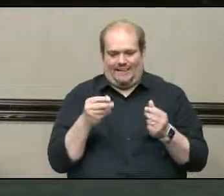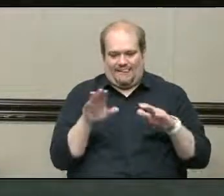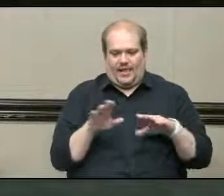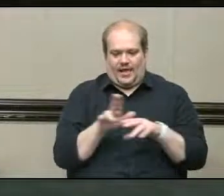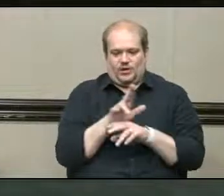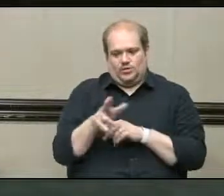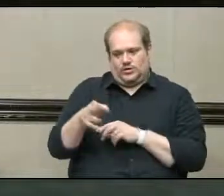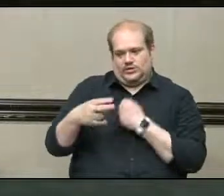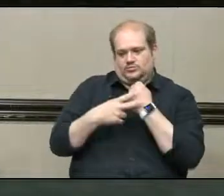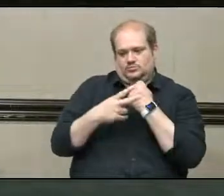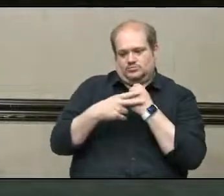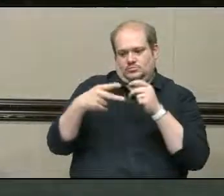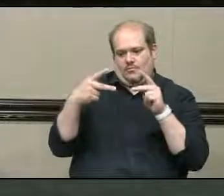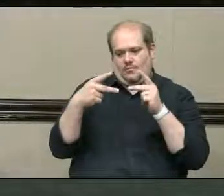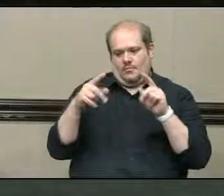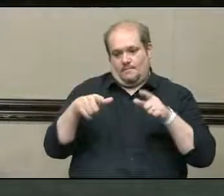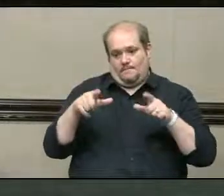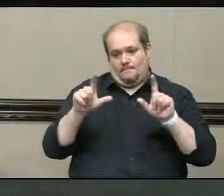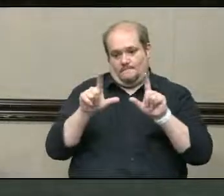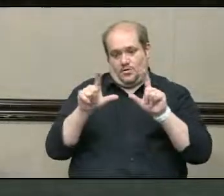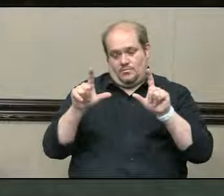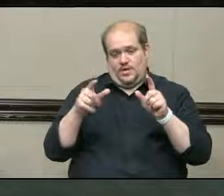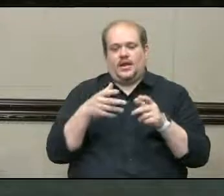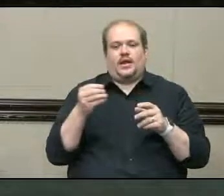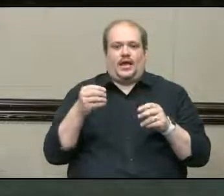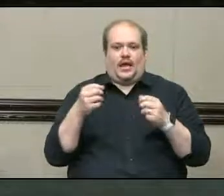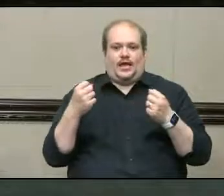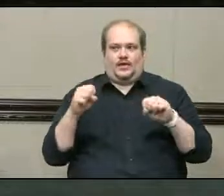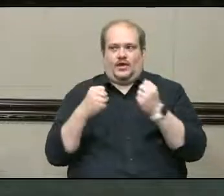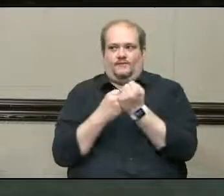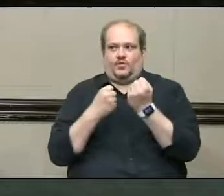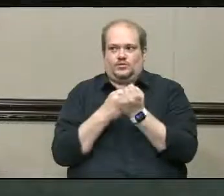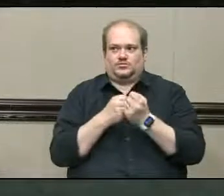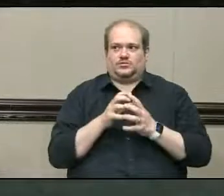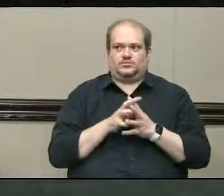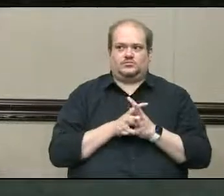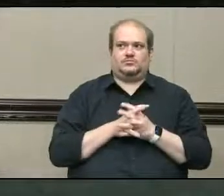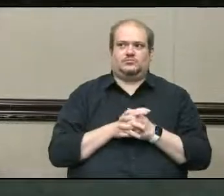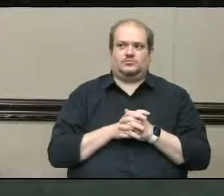historic preservation, permitting, and enforcement.